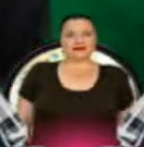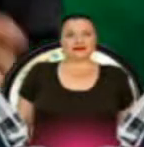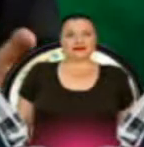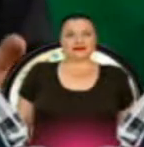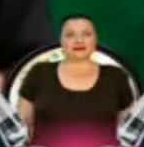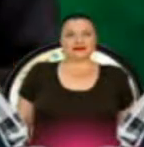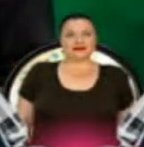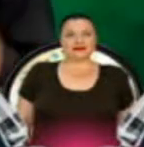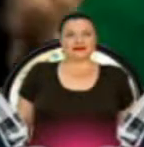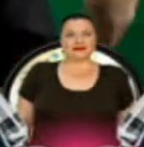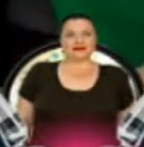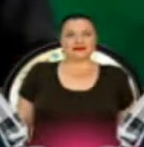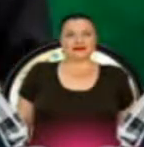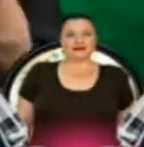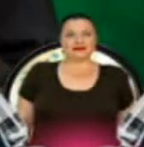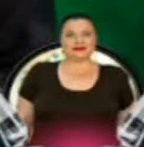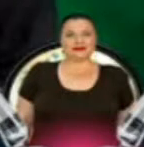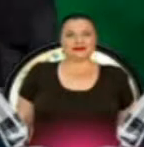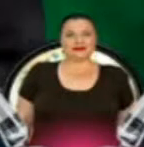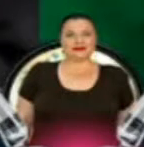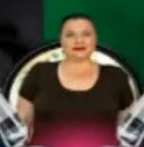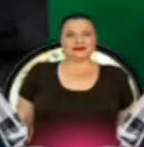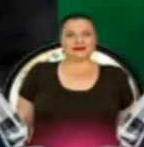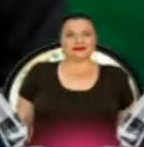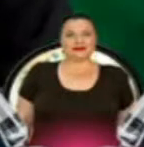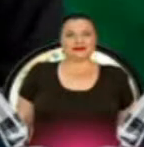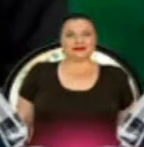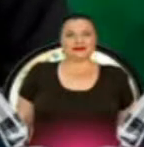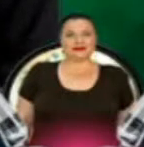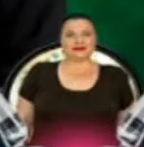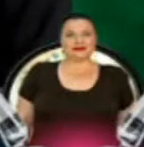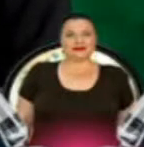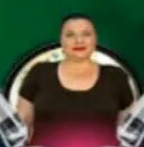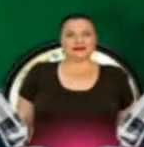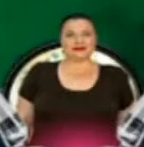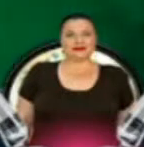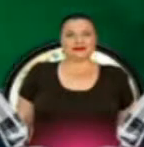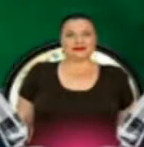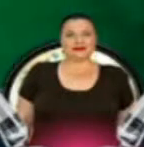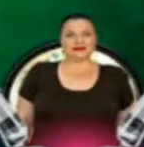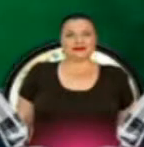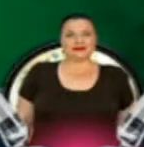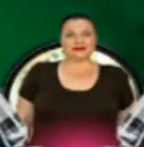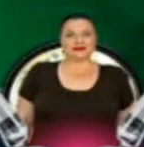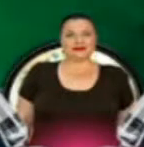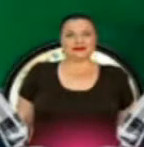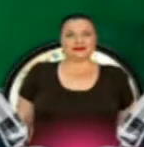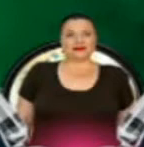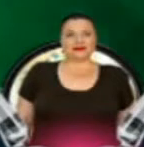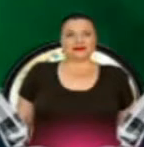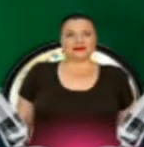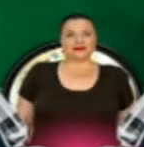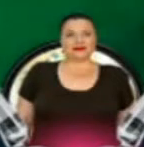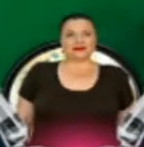adults, smokers were found to be less happy than non-smokers and ex-smokers who had quit more than 1 year previously. Healthy body, healthy mind, I suppose.